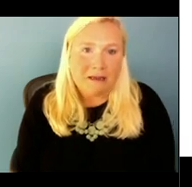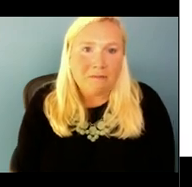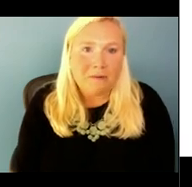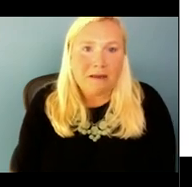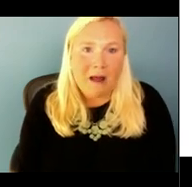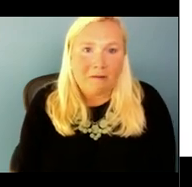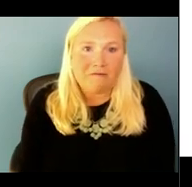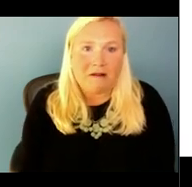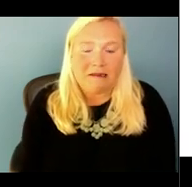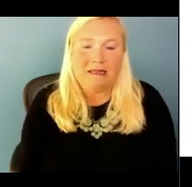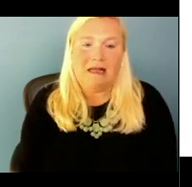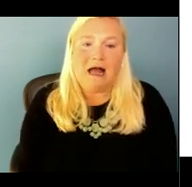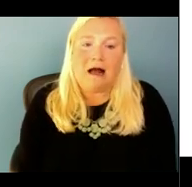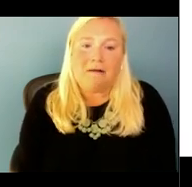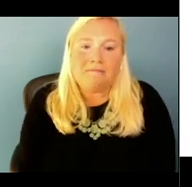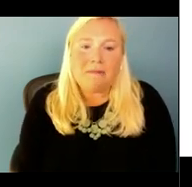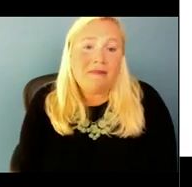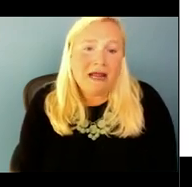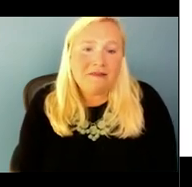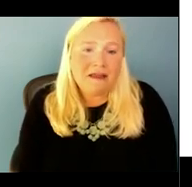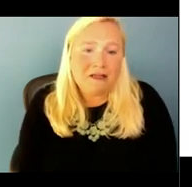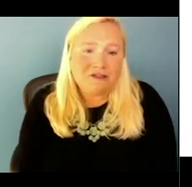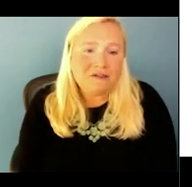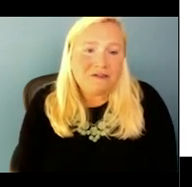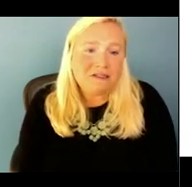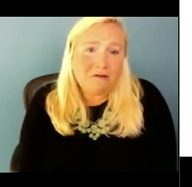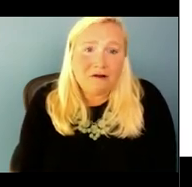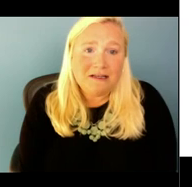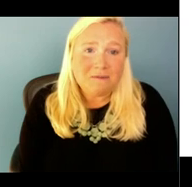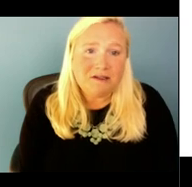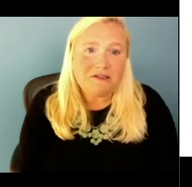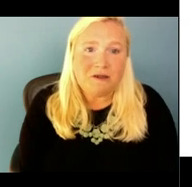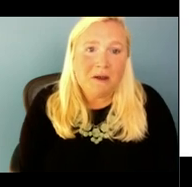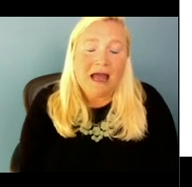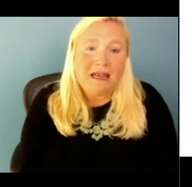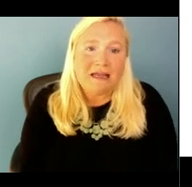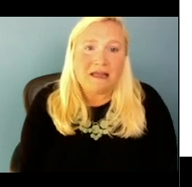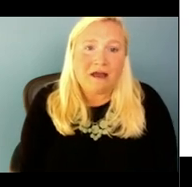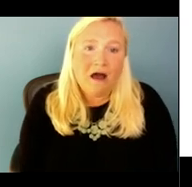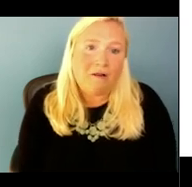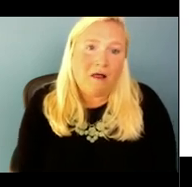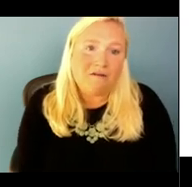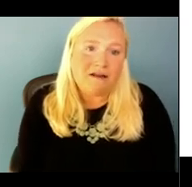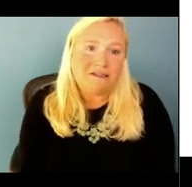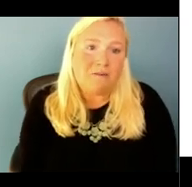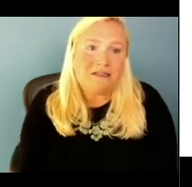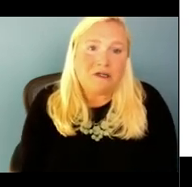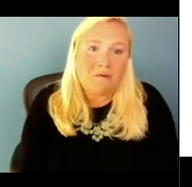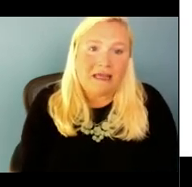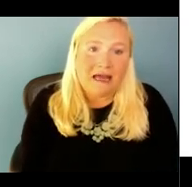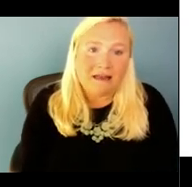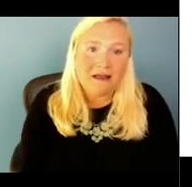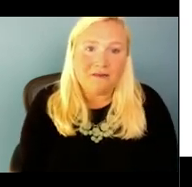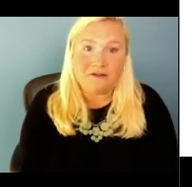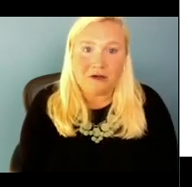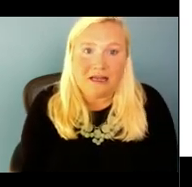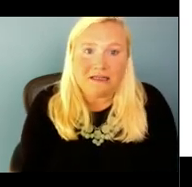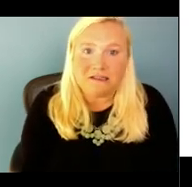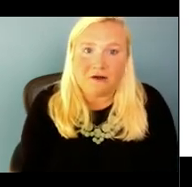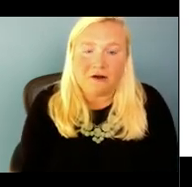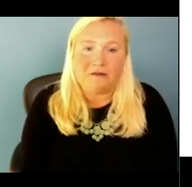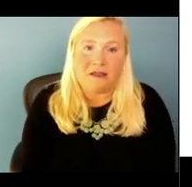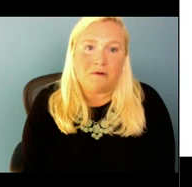is really, really powerful. And then I think just learn as much as you can. I think a lot of SLPs don't get